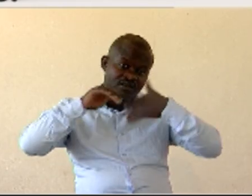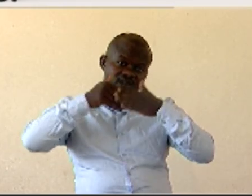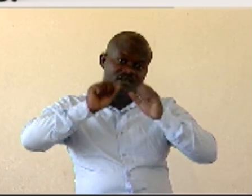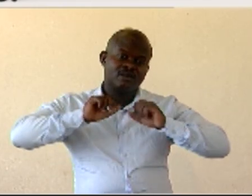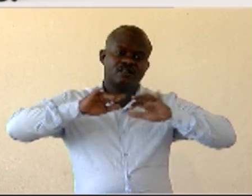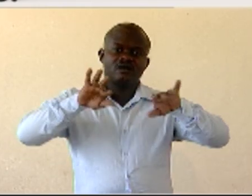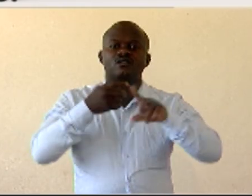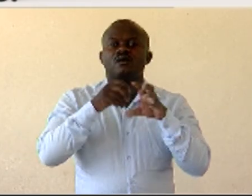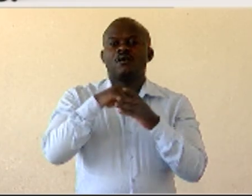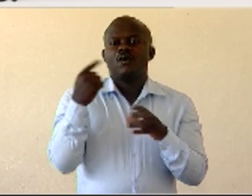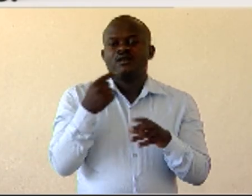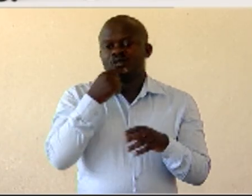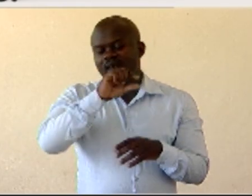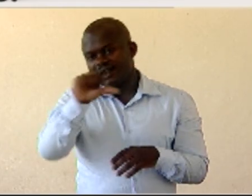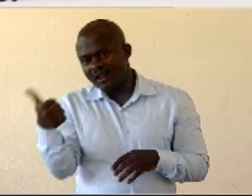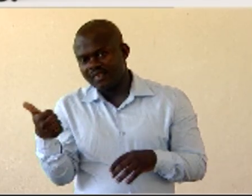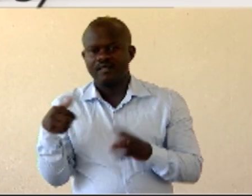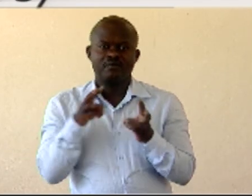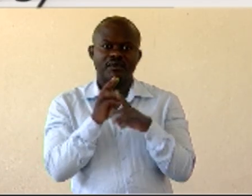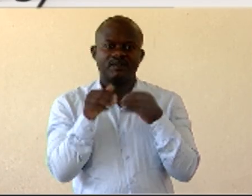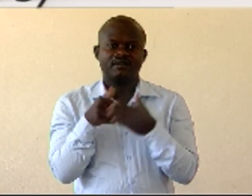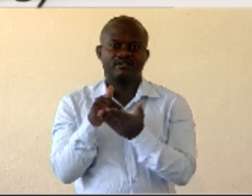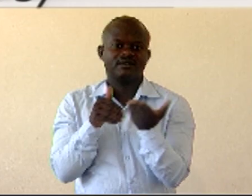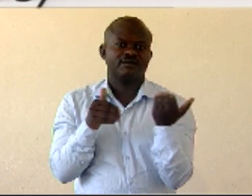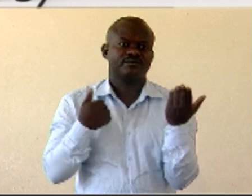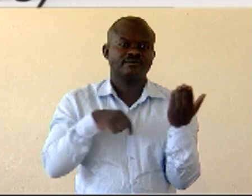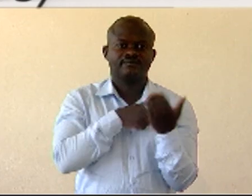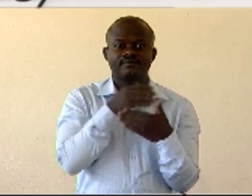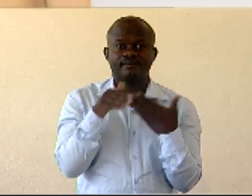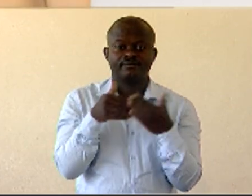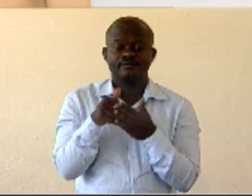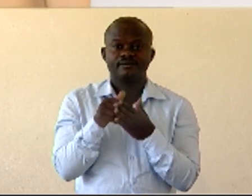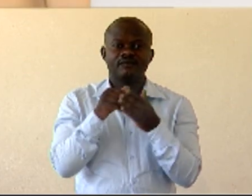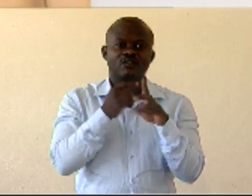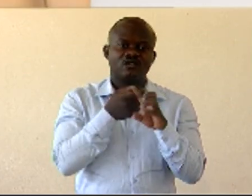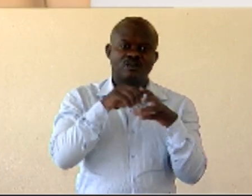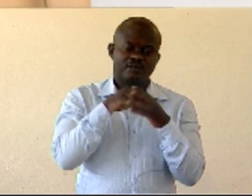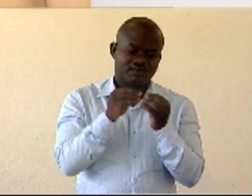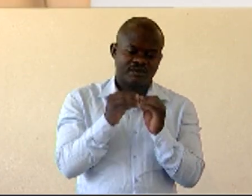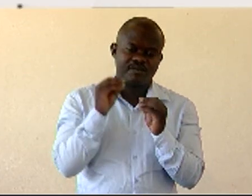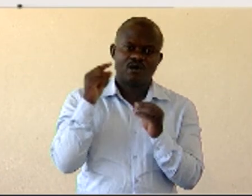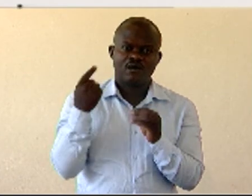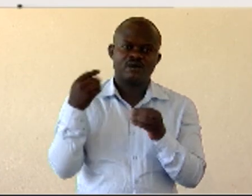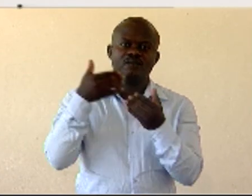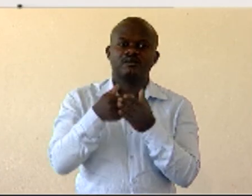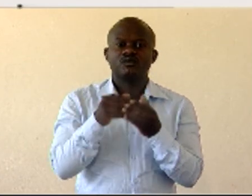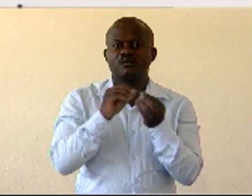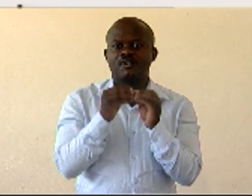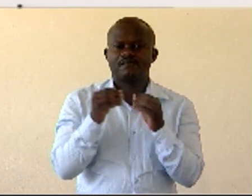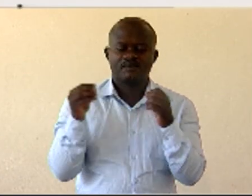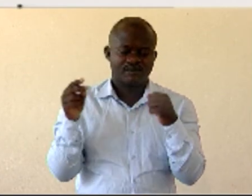spread from one person to another person. And I want to go through again. We start from number 1 so that